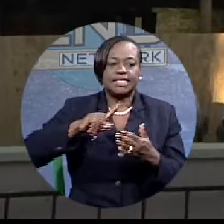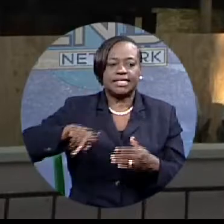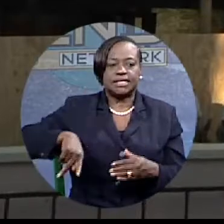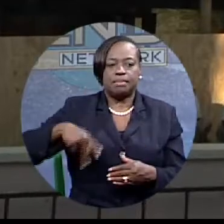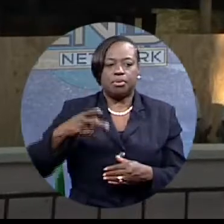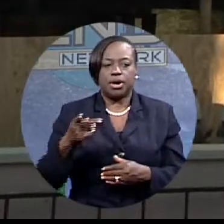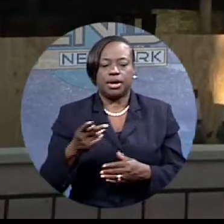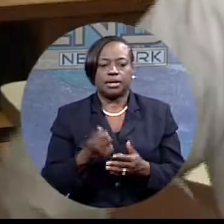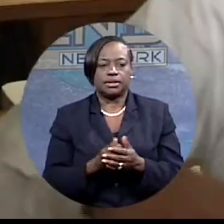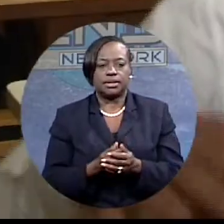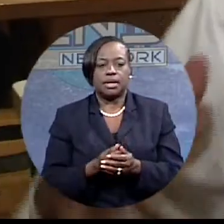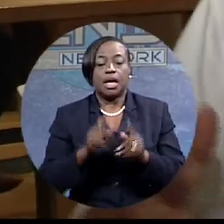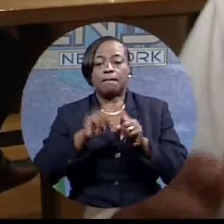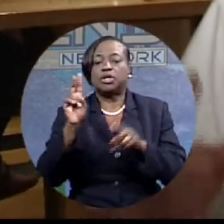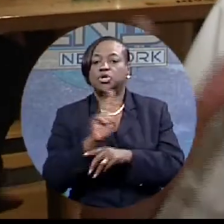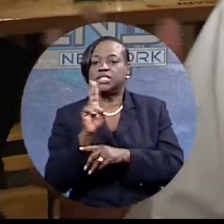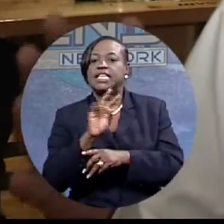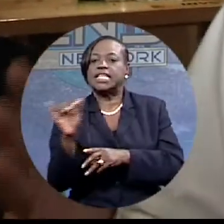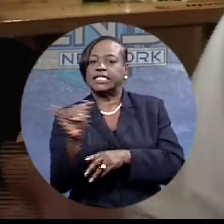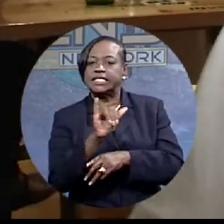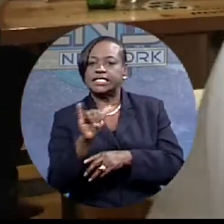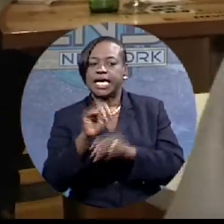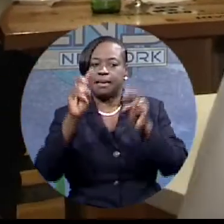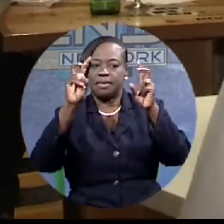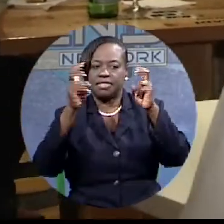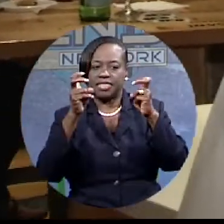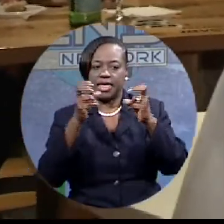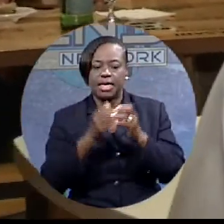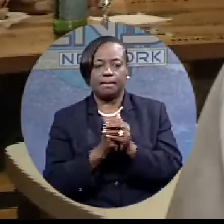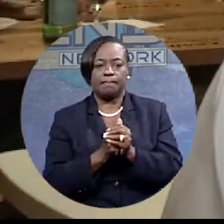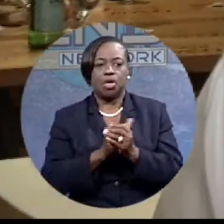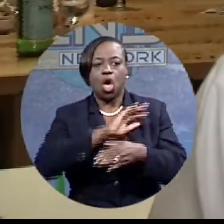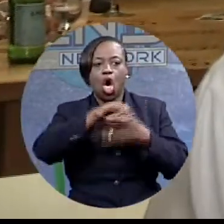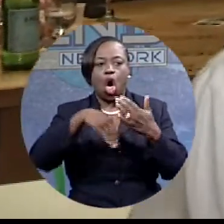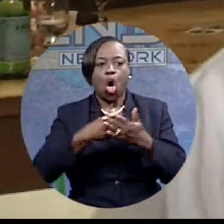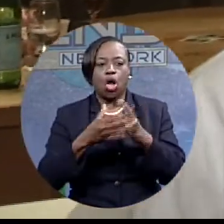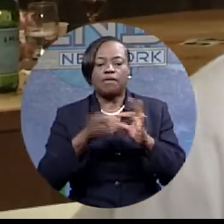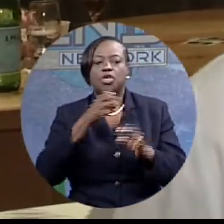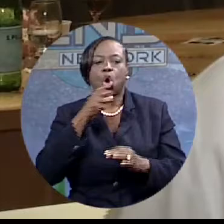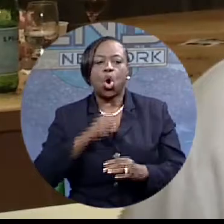well, but using the same theme, all of the old